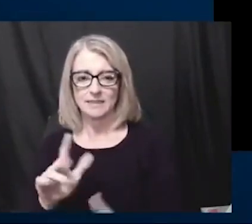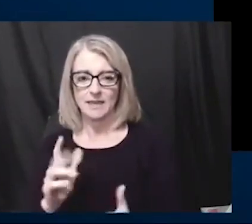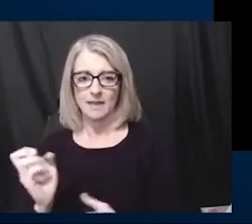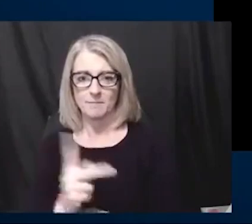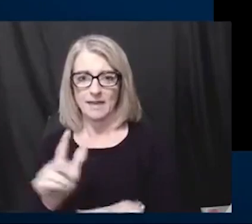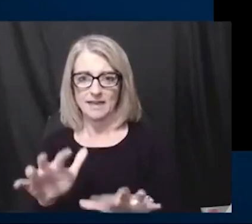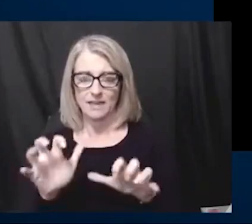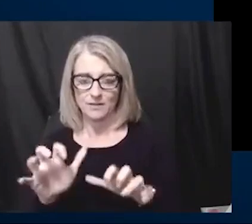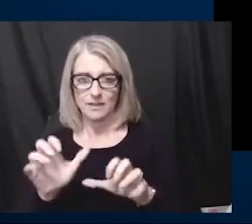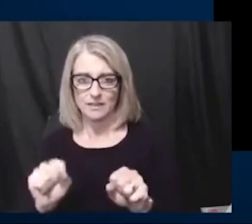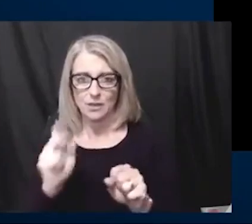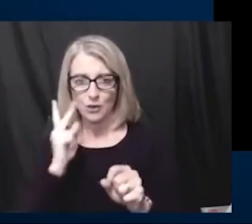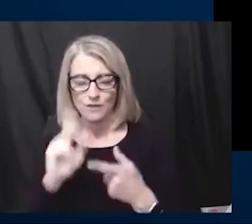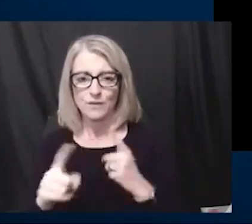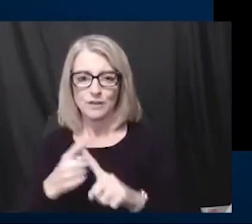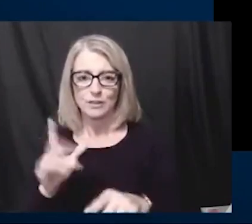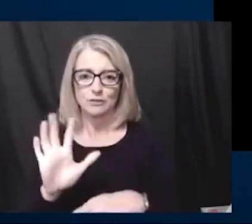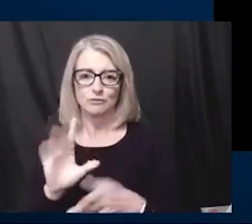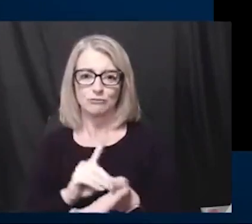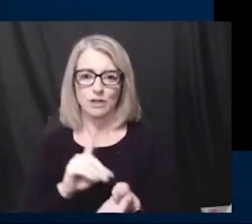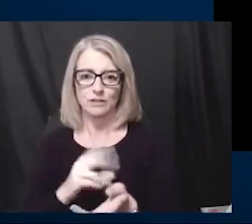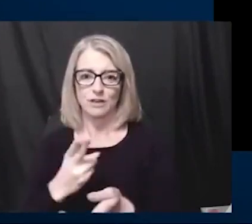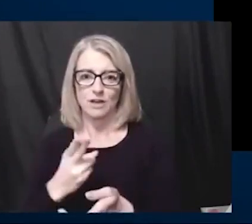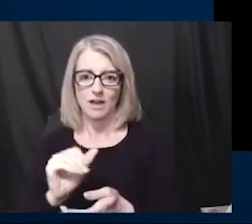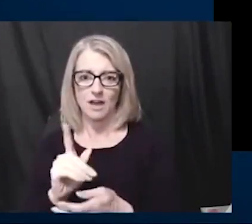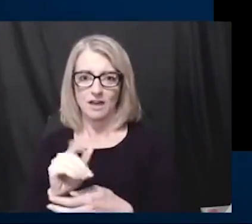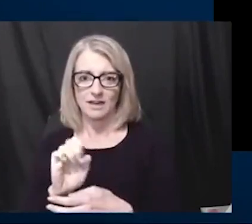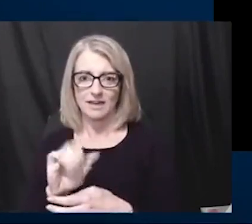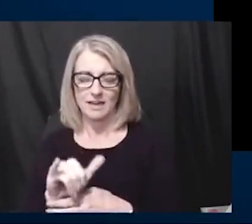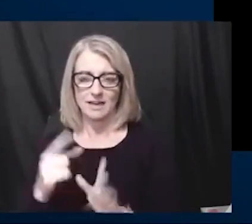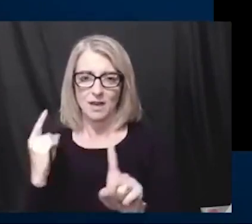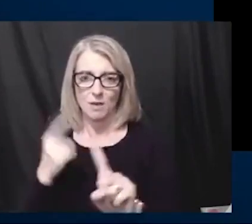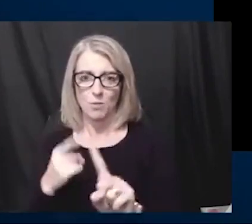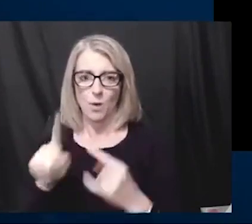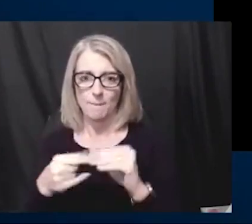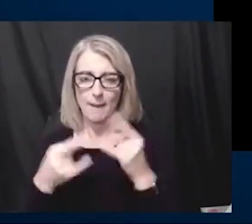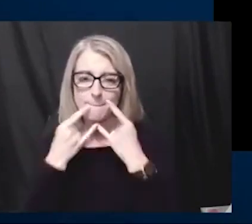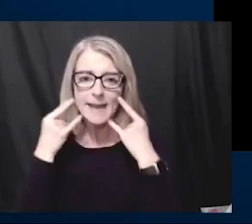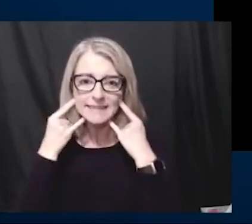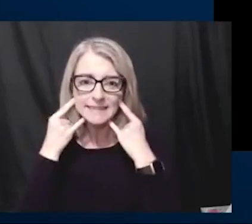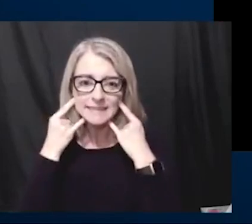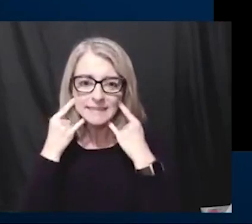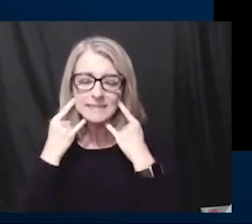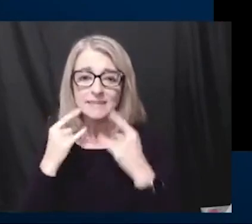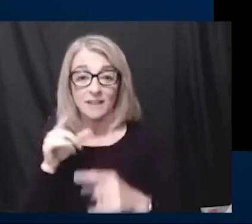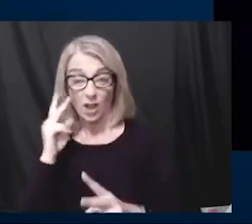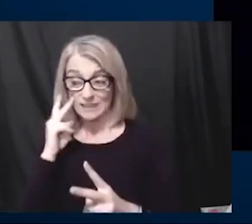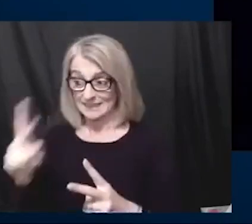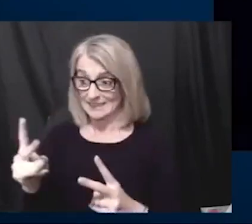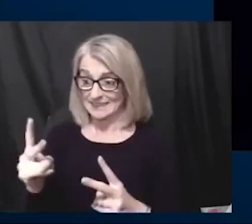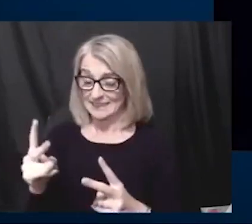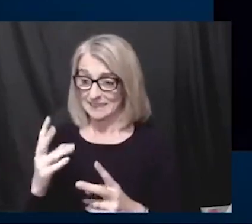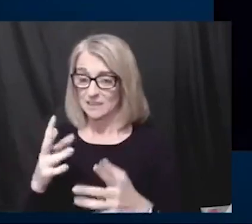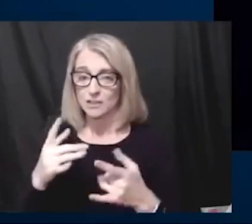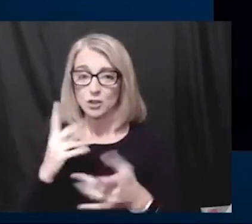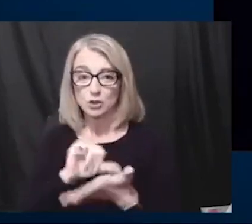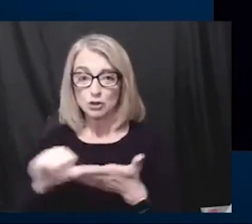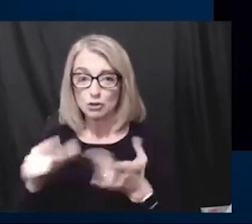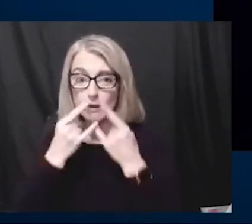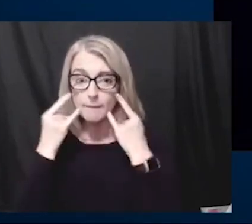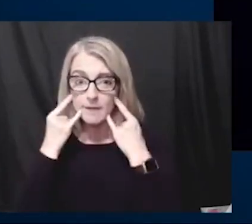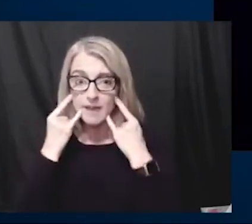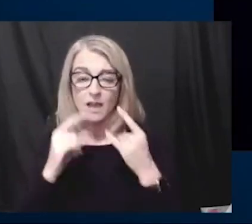really trying to give them the most opportunity to remain healthy, to remain in school, to not have those long haul symptoms, to not have